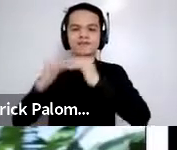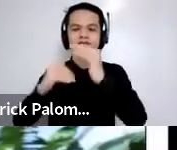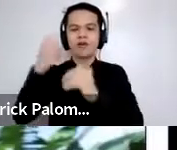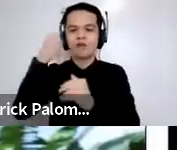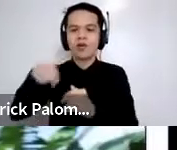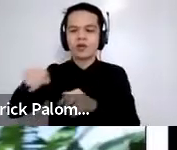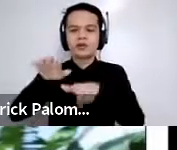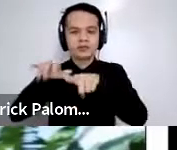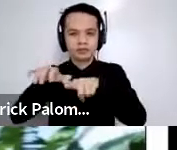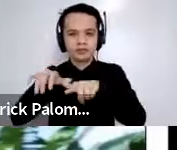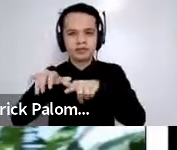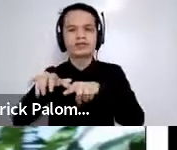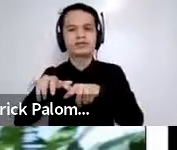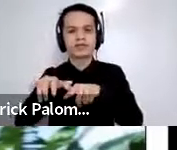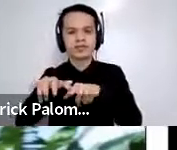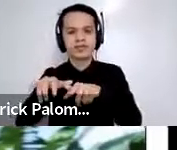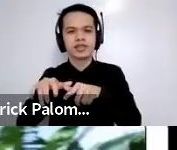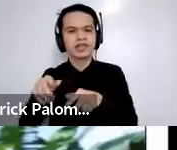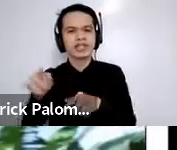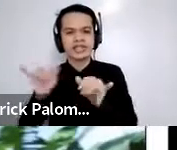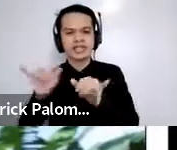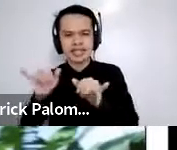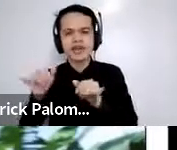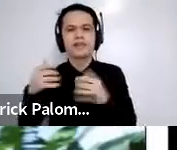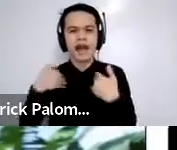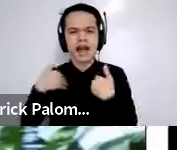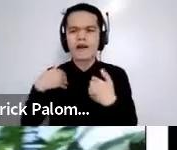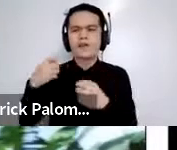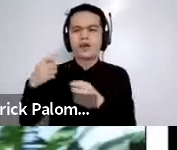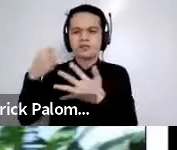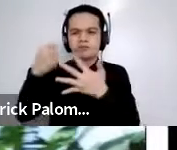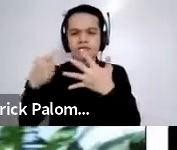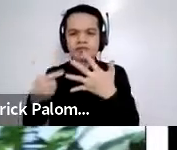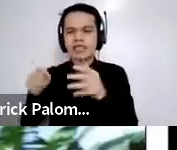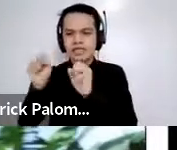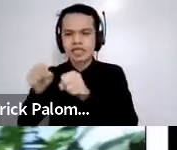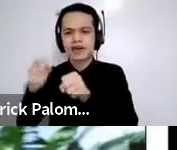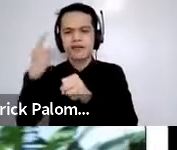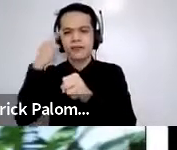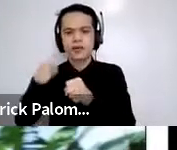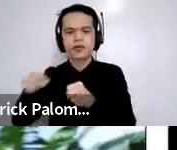than assuming passivity and vulnerability. Then let's be inclusive.